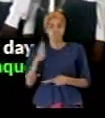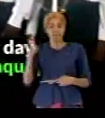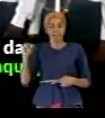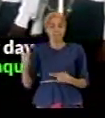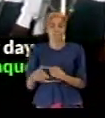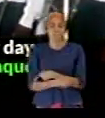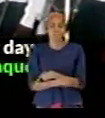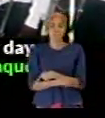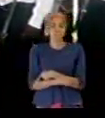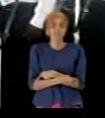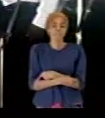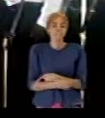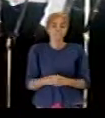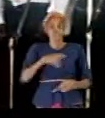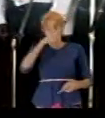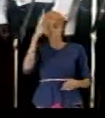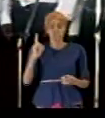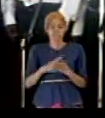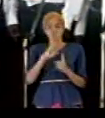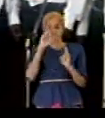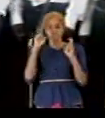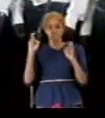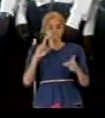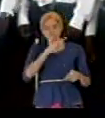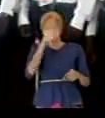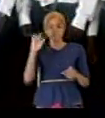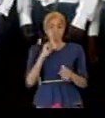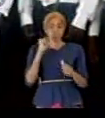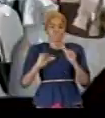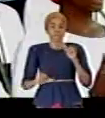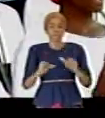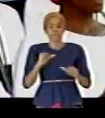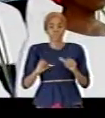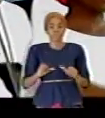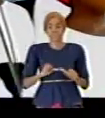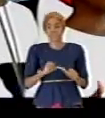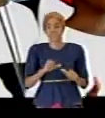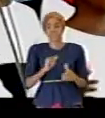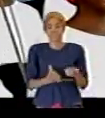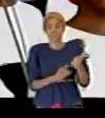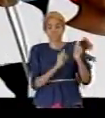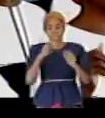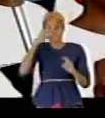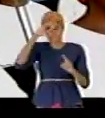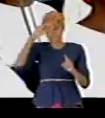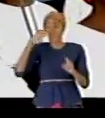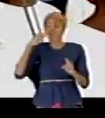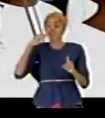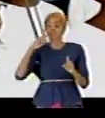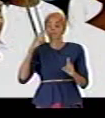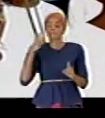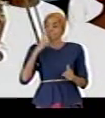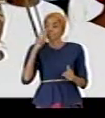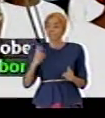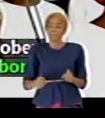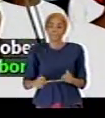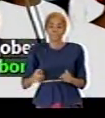day by day. Never to question, never to doubt, following His